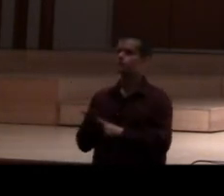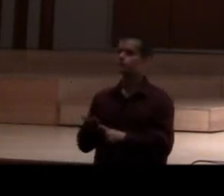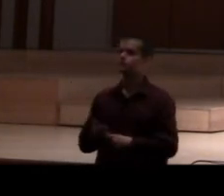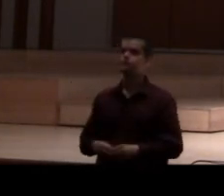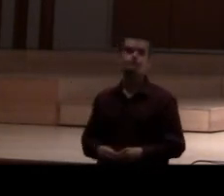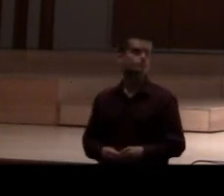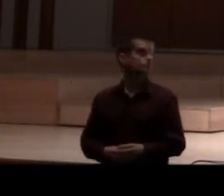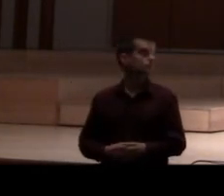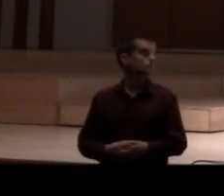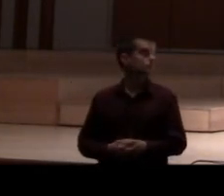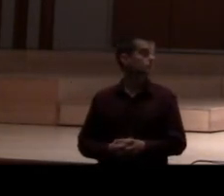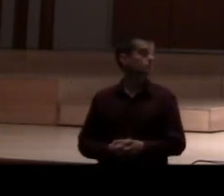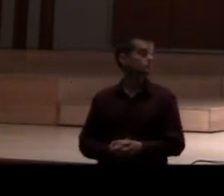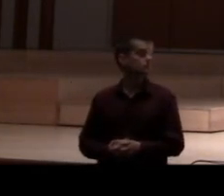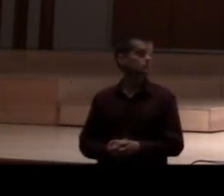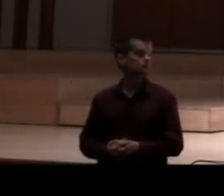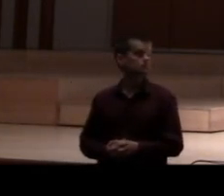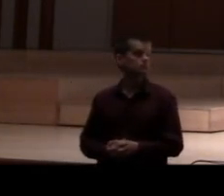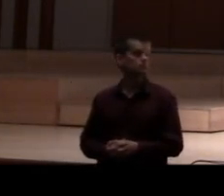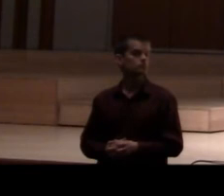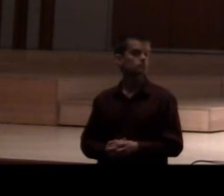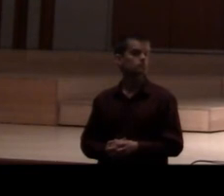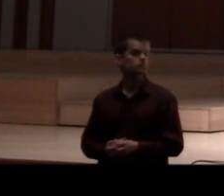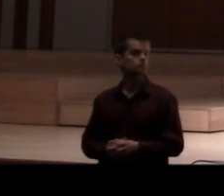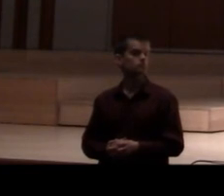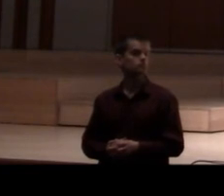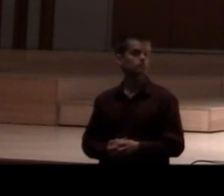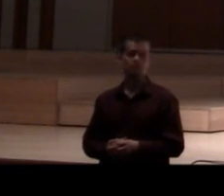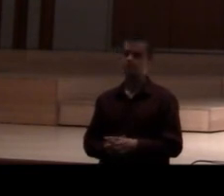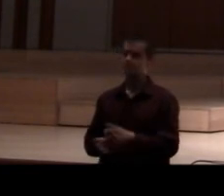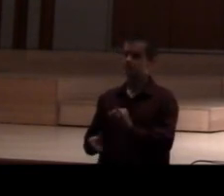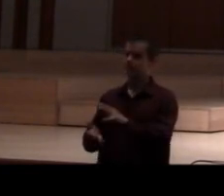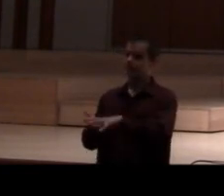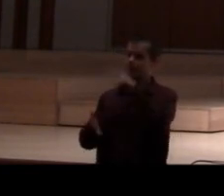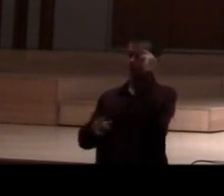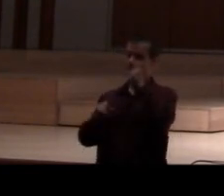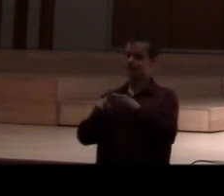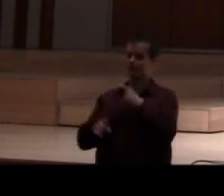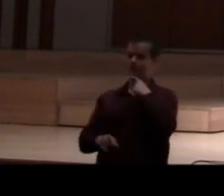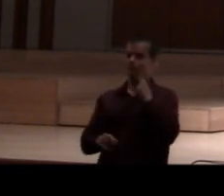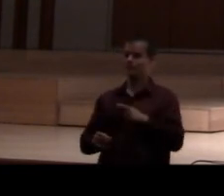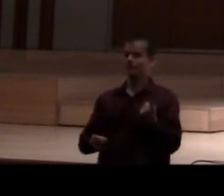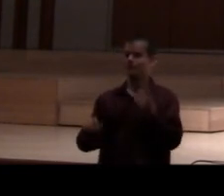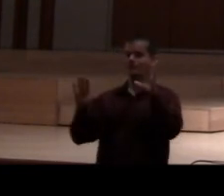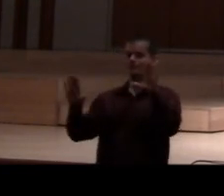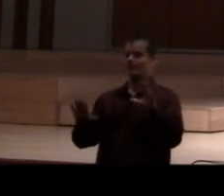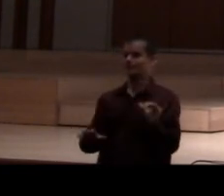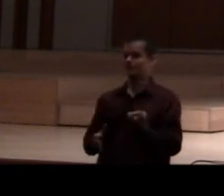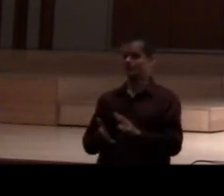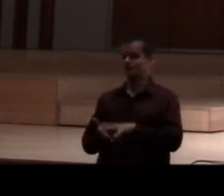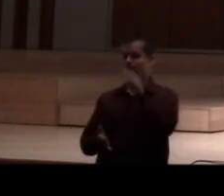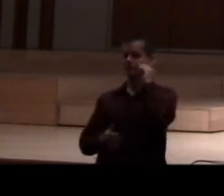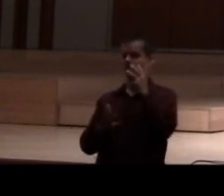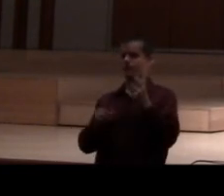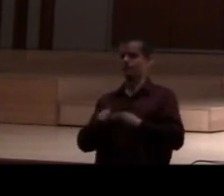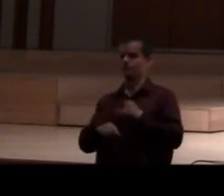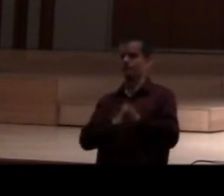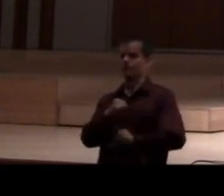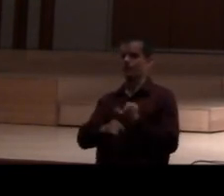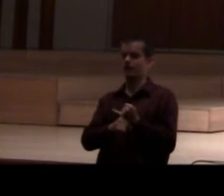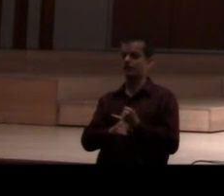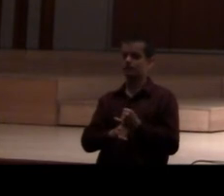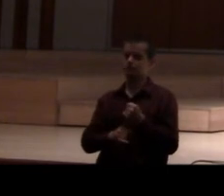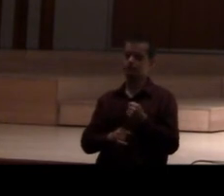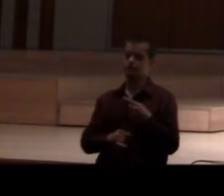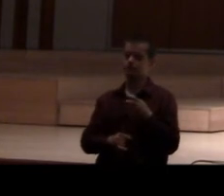writing goes, I think, is super important. Learning from the Russians is always an amazing thing as well. We can definitely take a lot from international